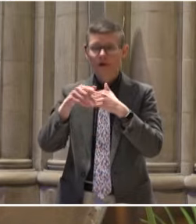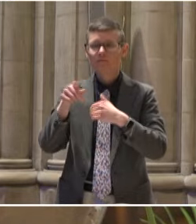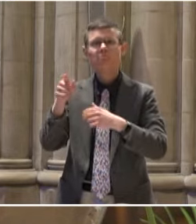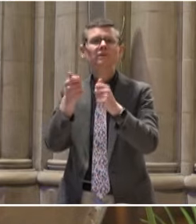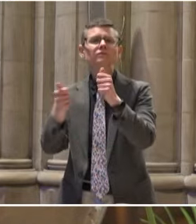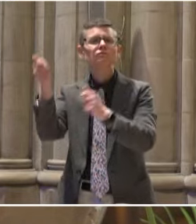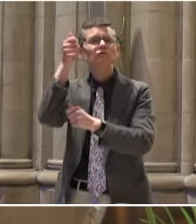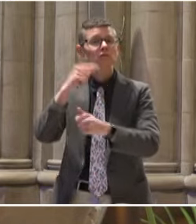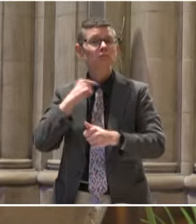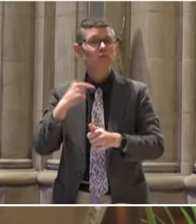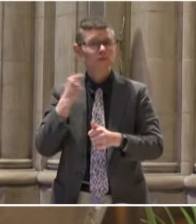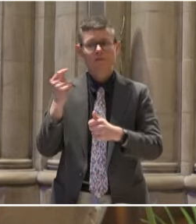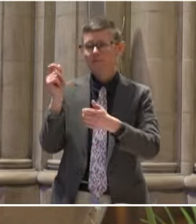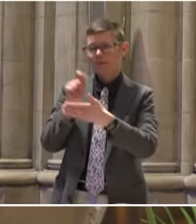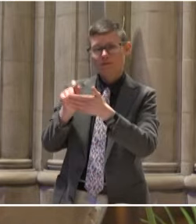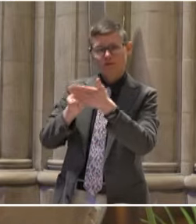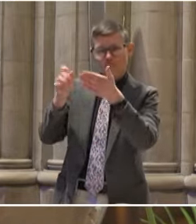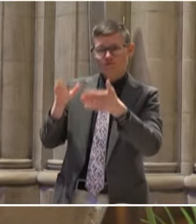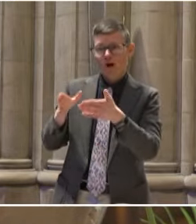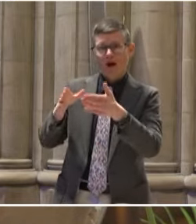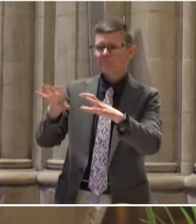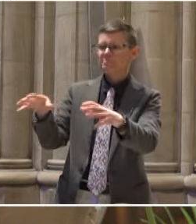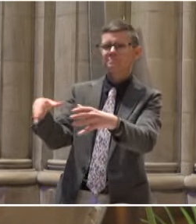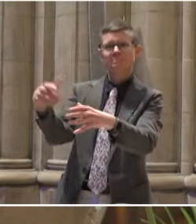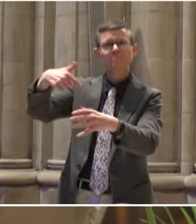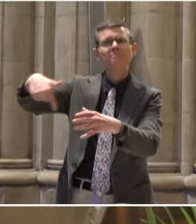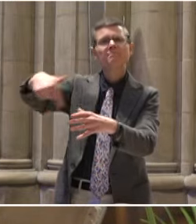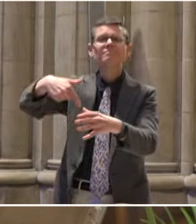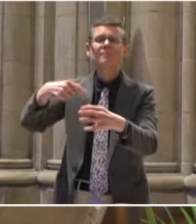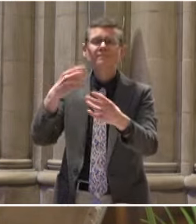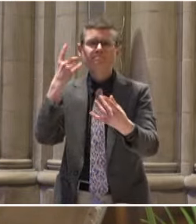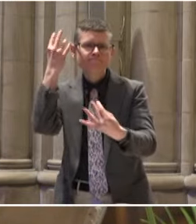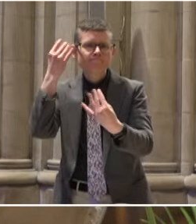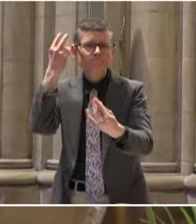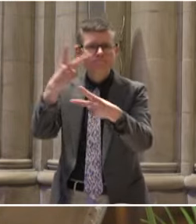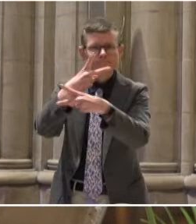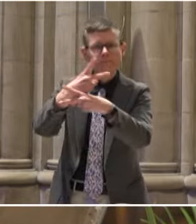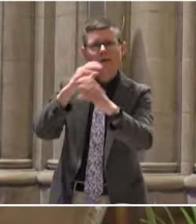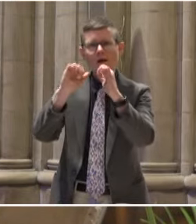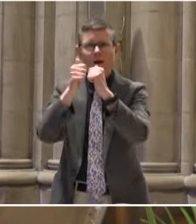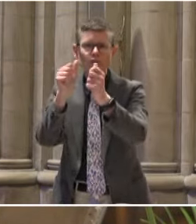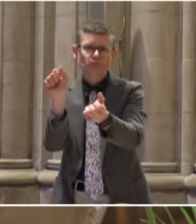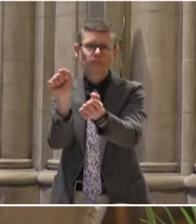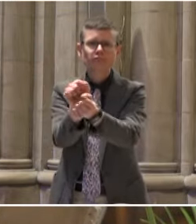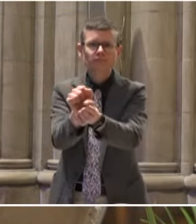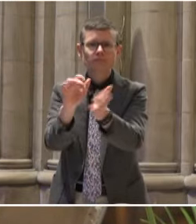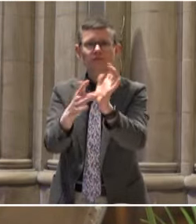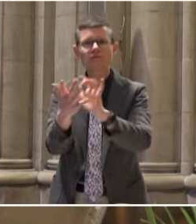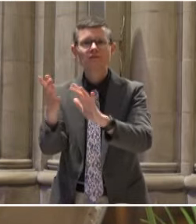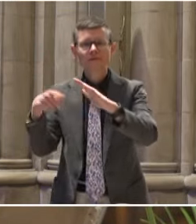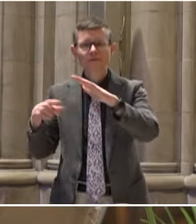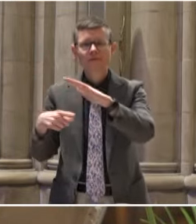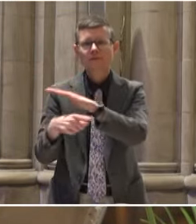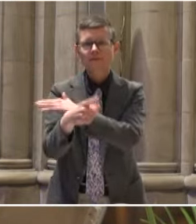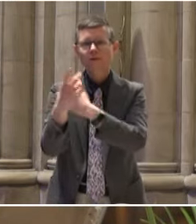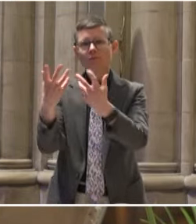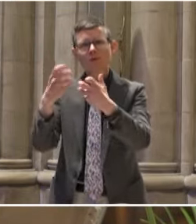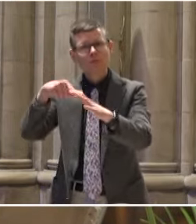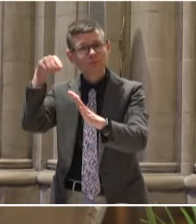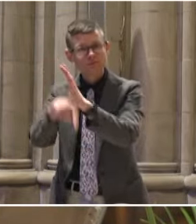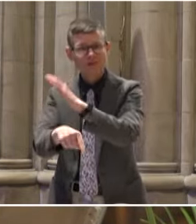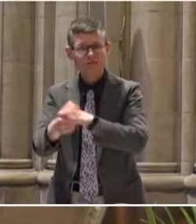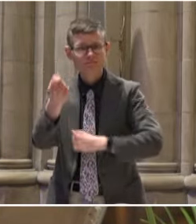priests and the scribes were looking for a way to arrest Jesus by stealth and kill him, for